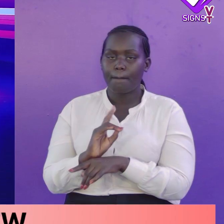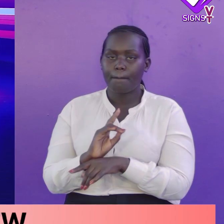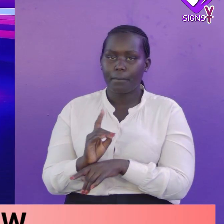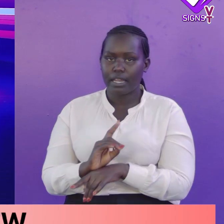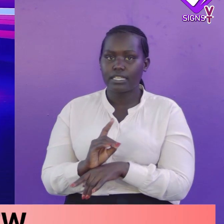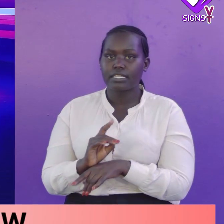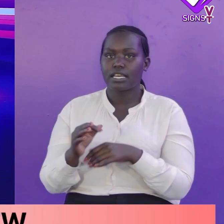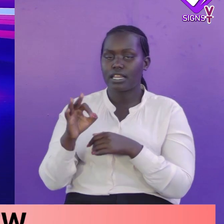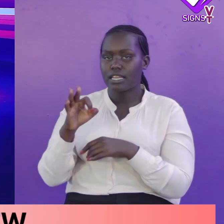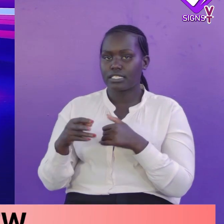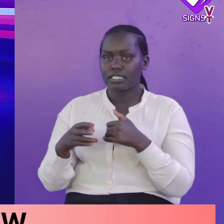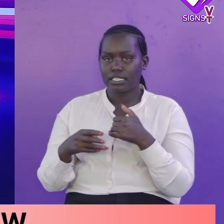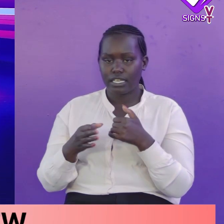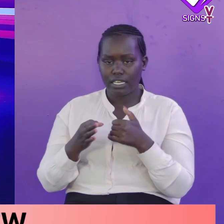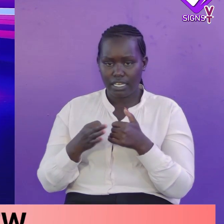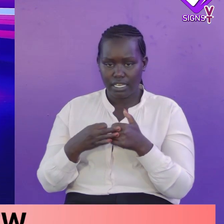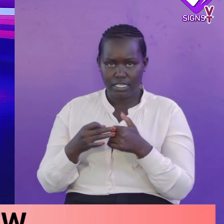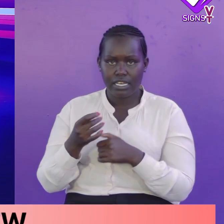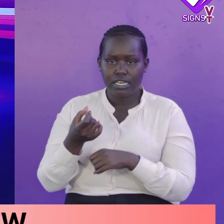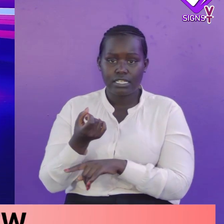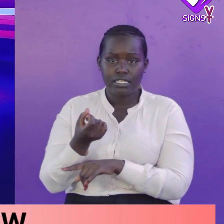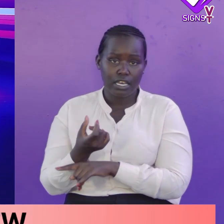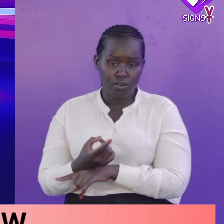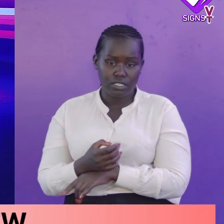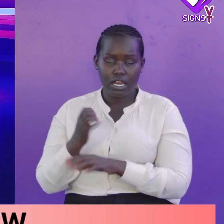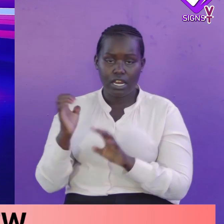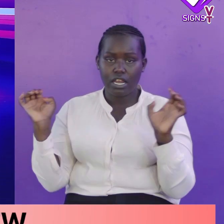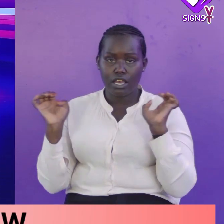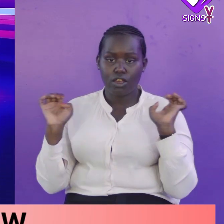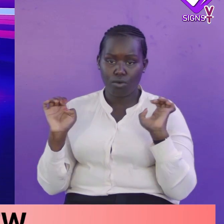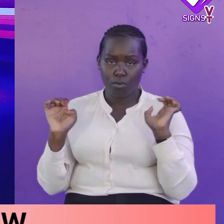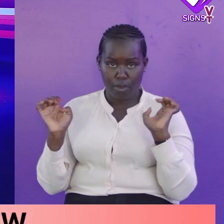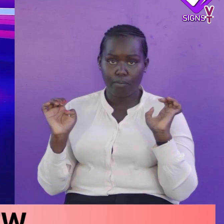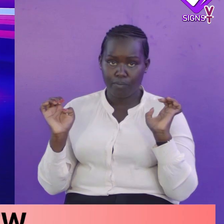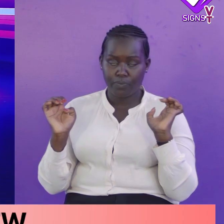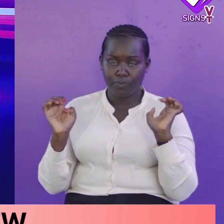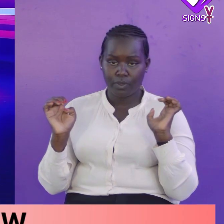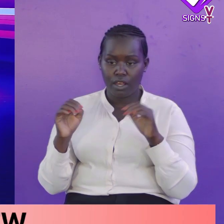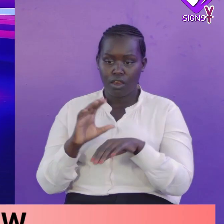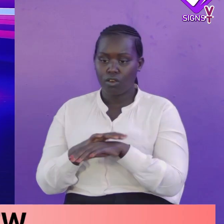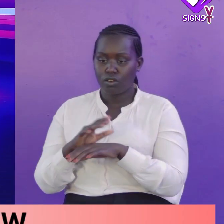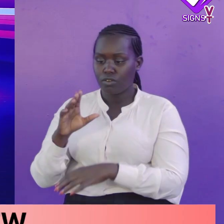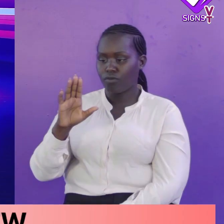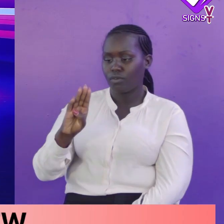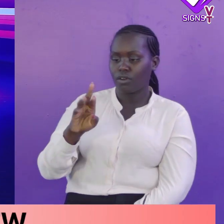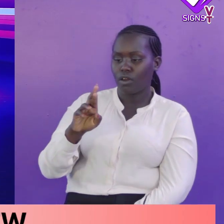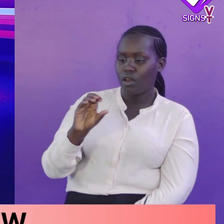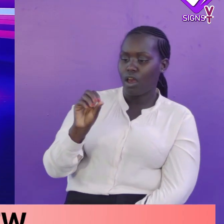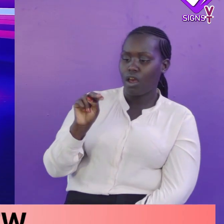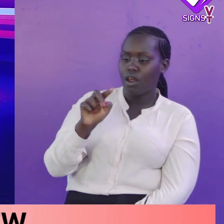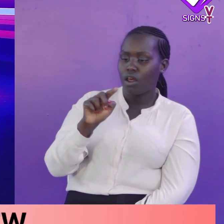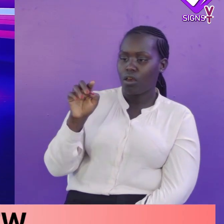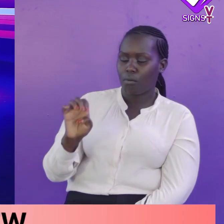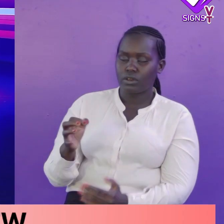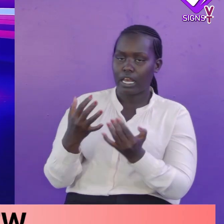23 milliseconds, while Ethiopia's Gudaf Tsegei settled for bronze.